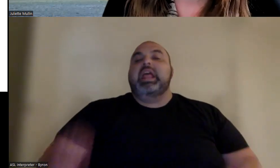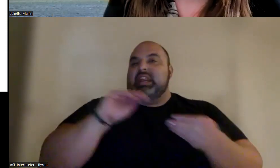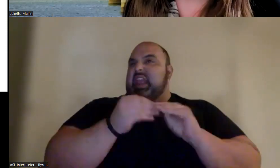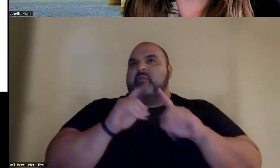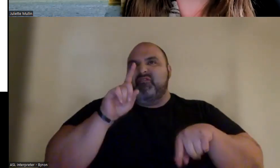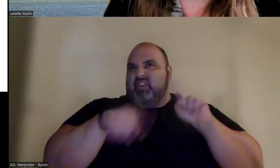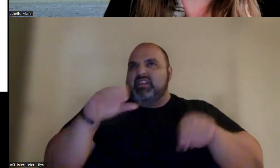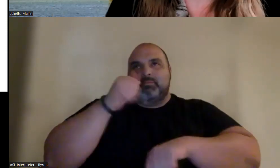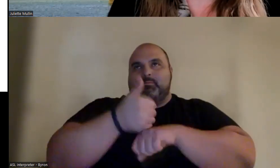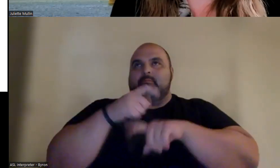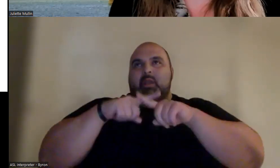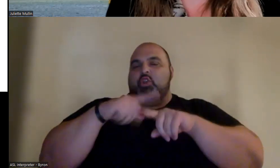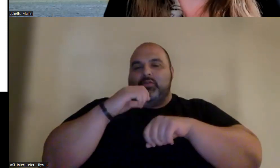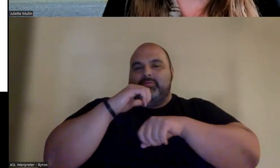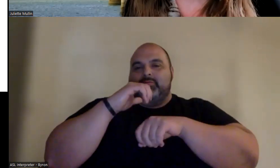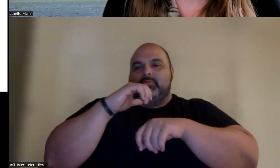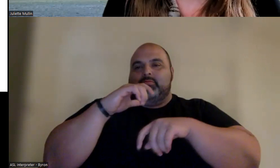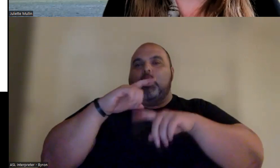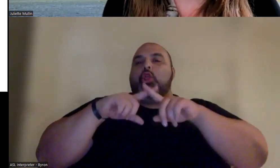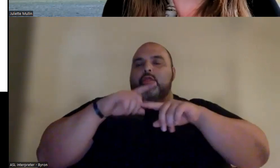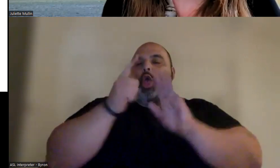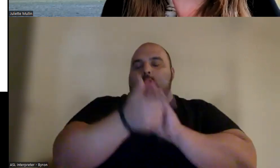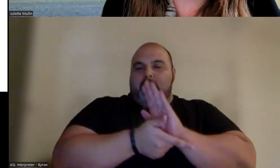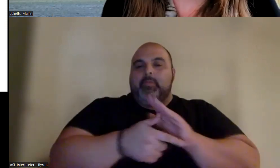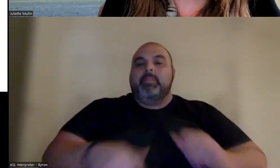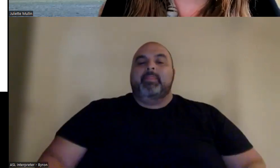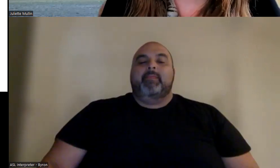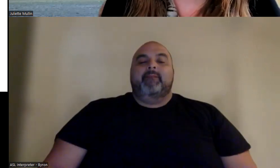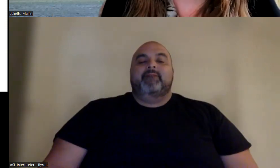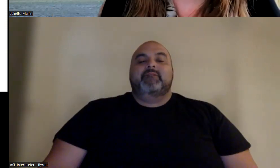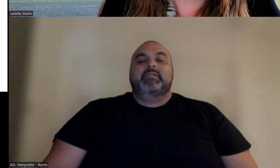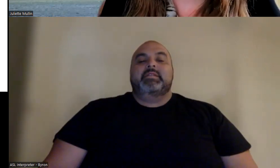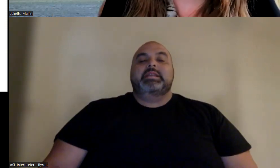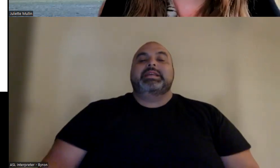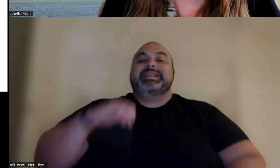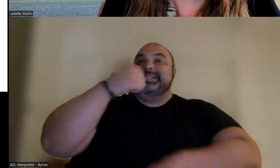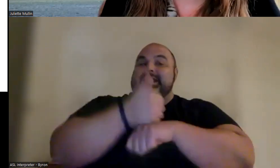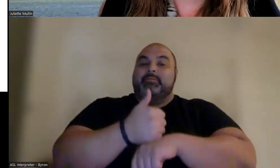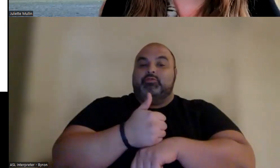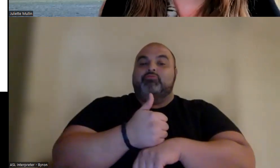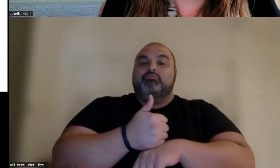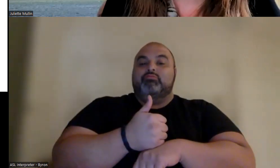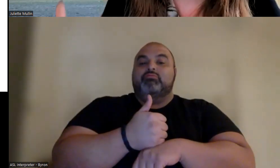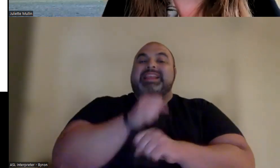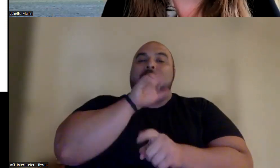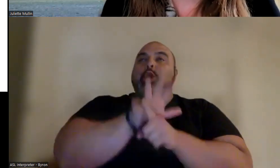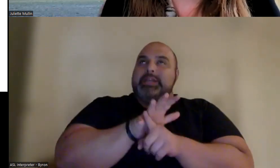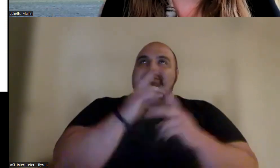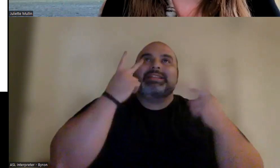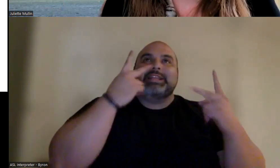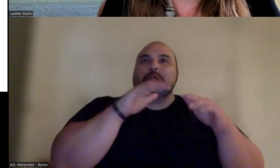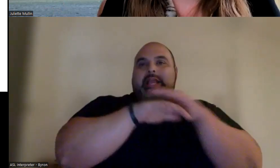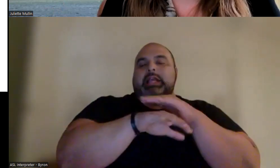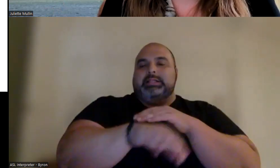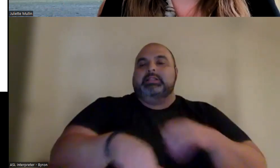law, and it establishes a level of guaranteed visitation or access for those caregivers, and the level